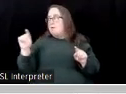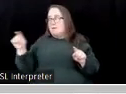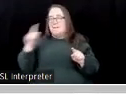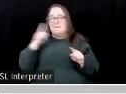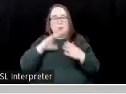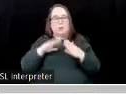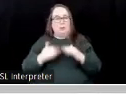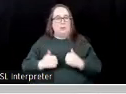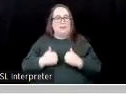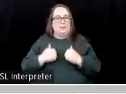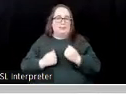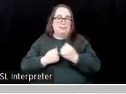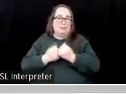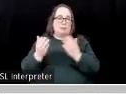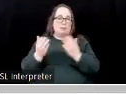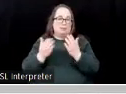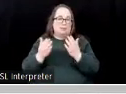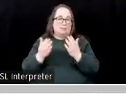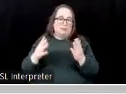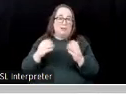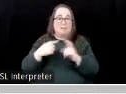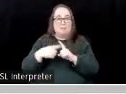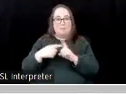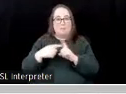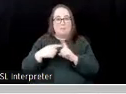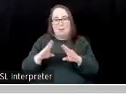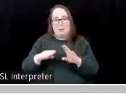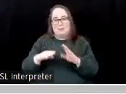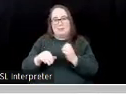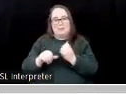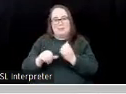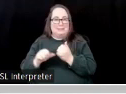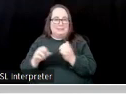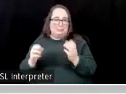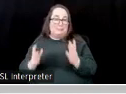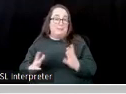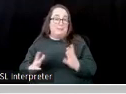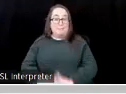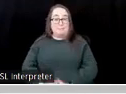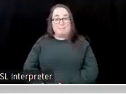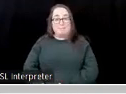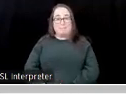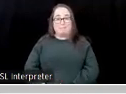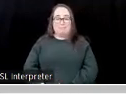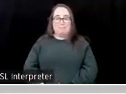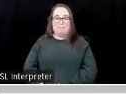support service providers and rental housing assistance providers.